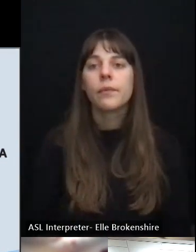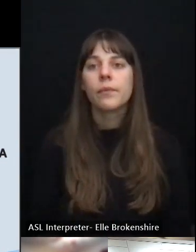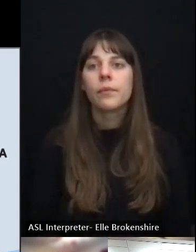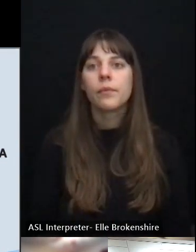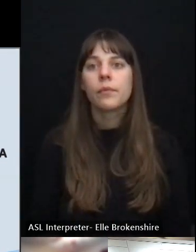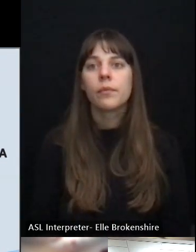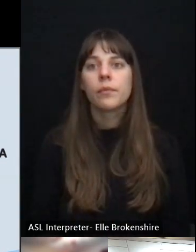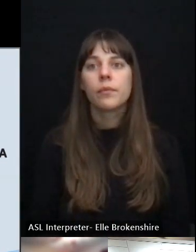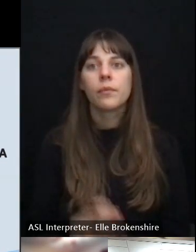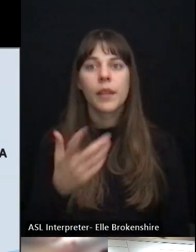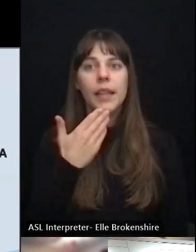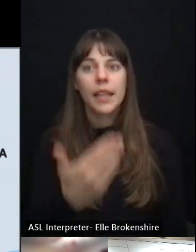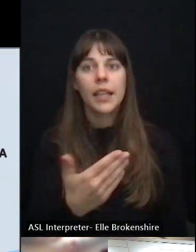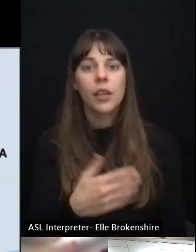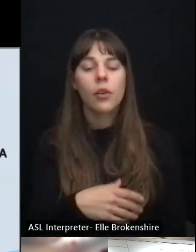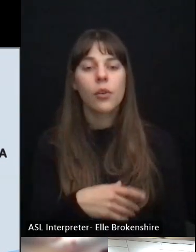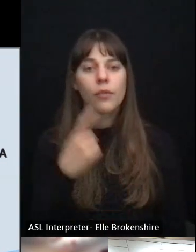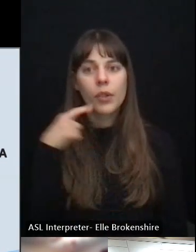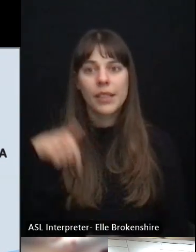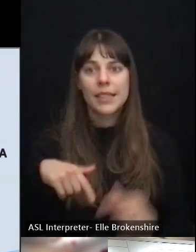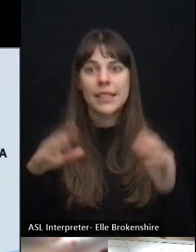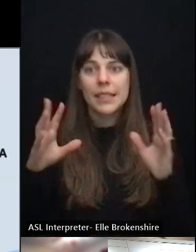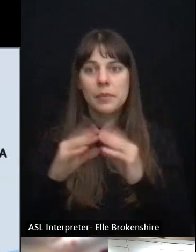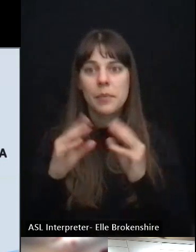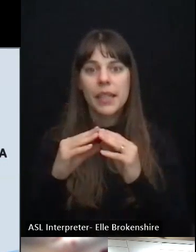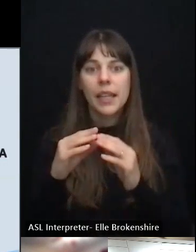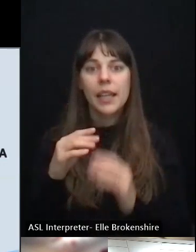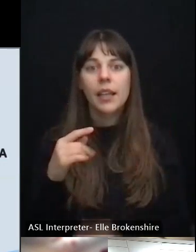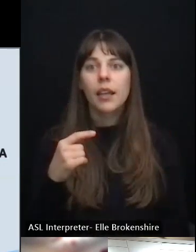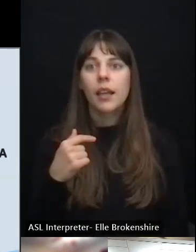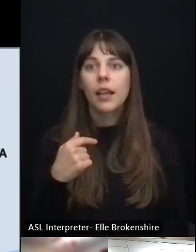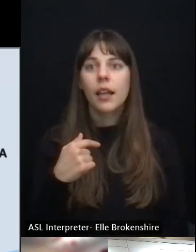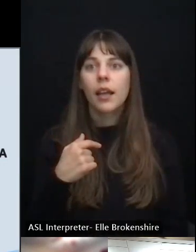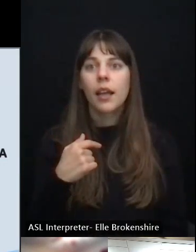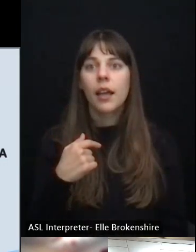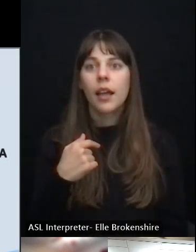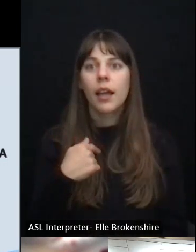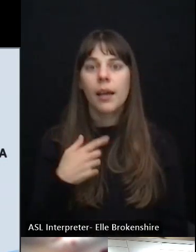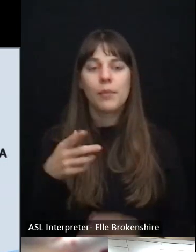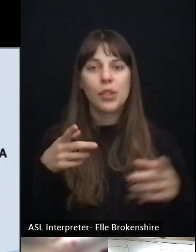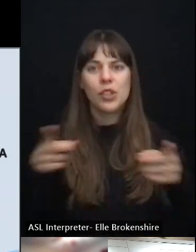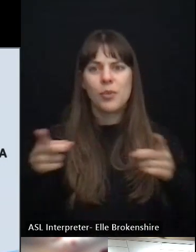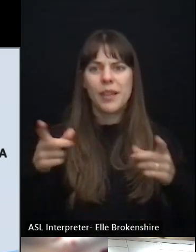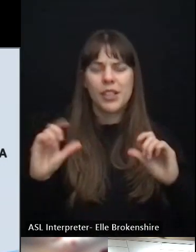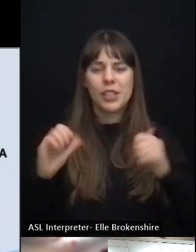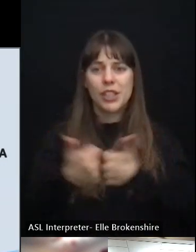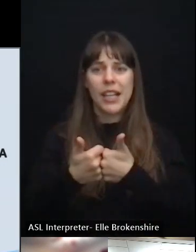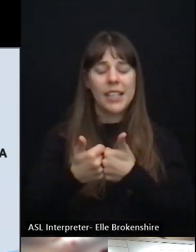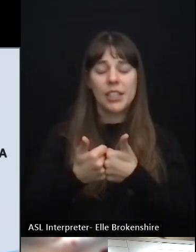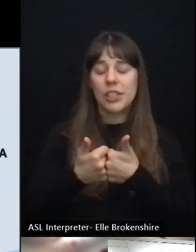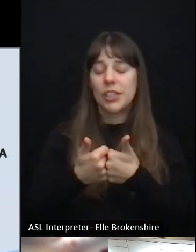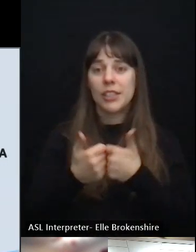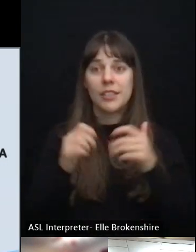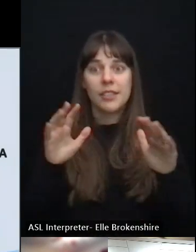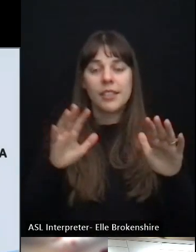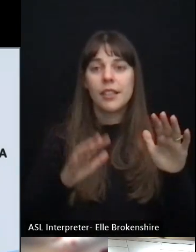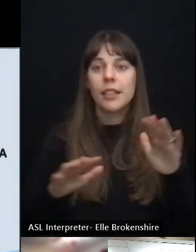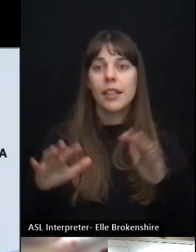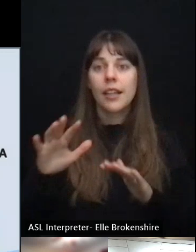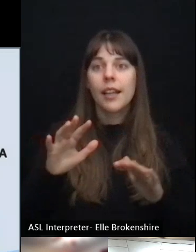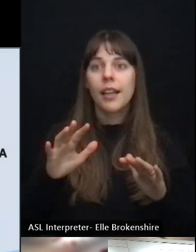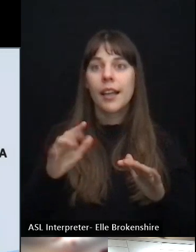Okay. All right. Thank you for this meeting. I'm directionally challenged a lot. I am